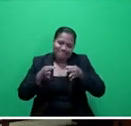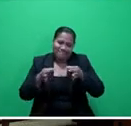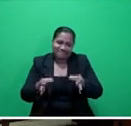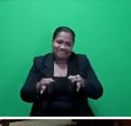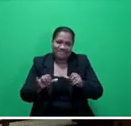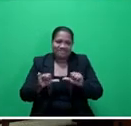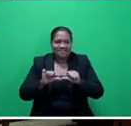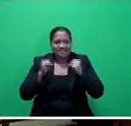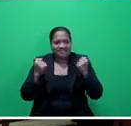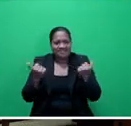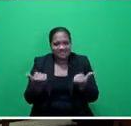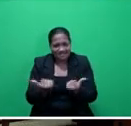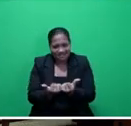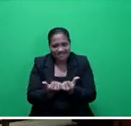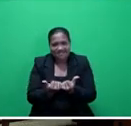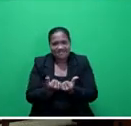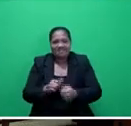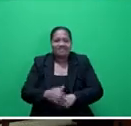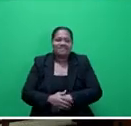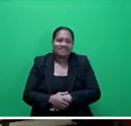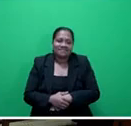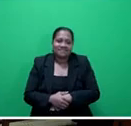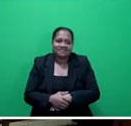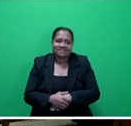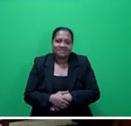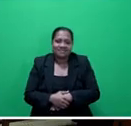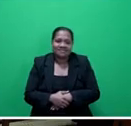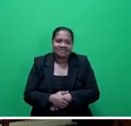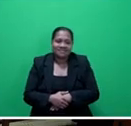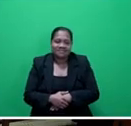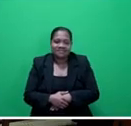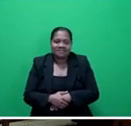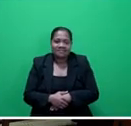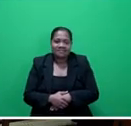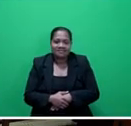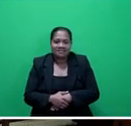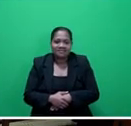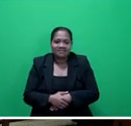the motion is agreed to unanimously.